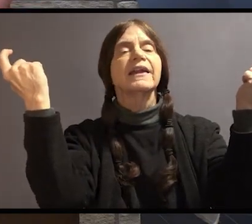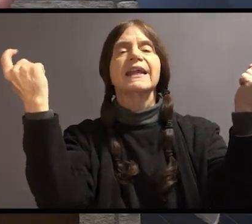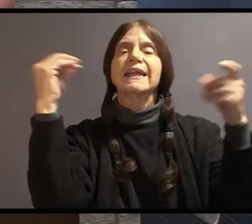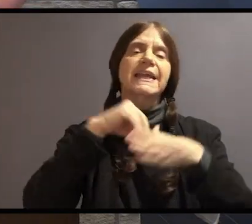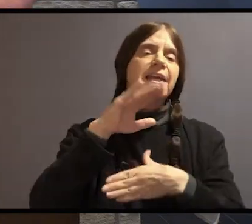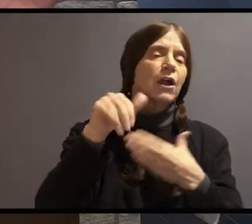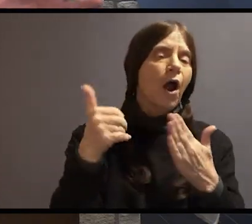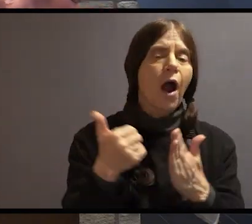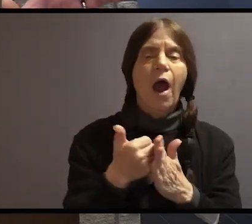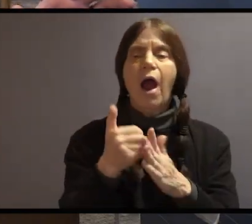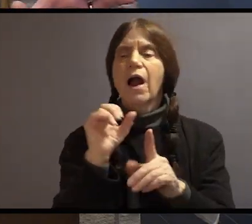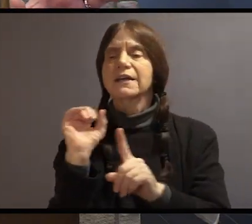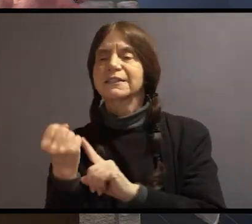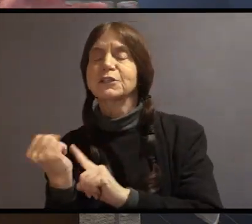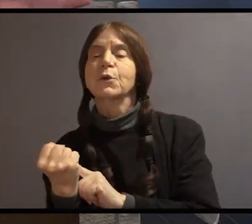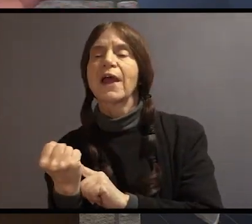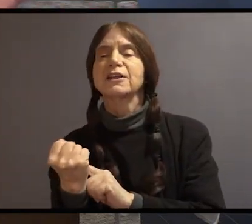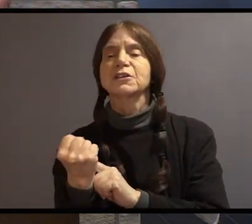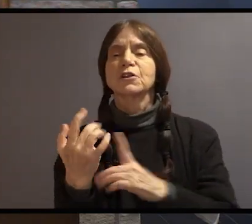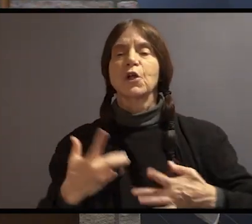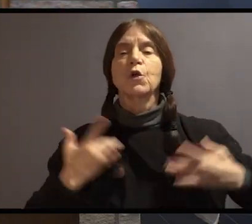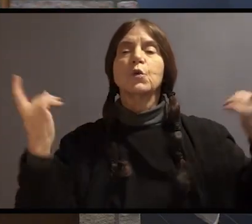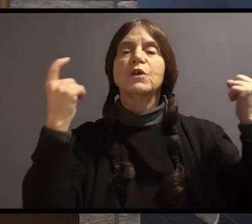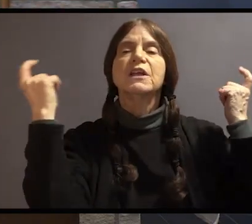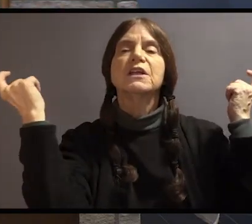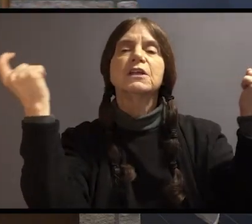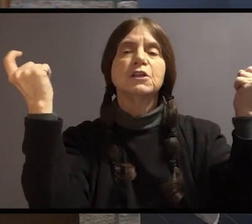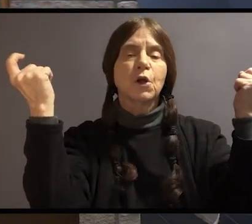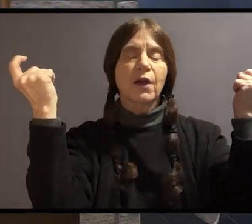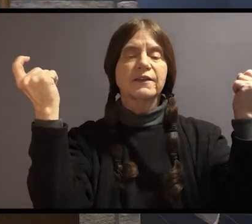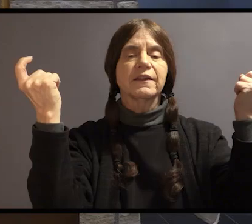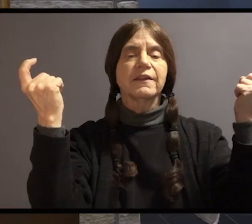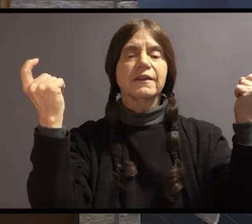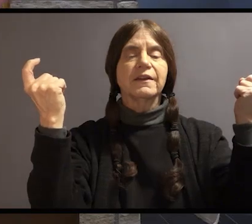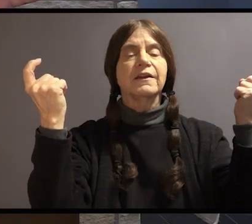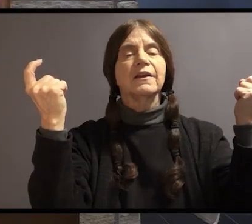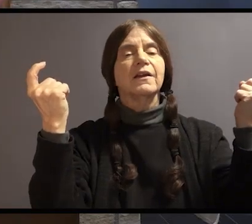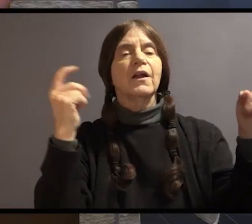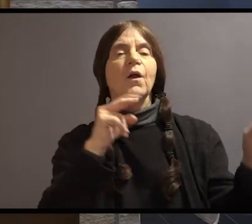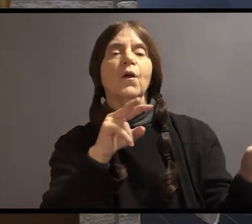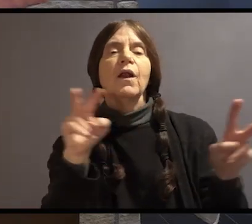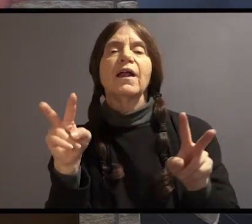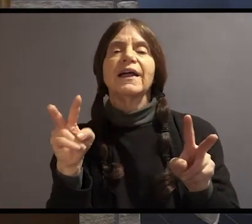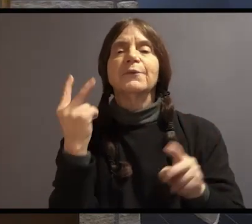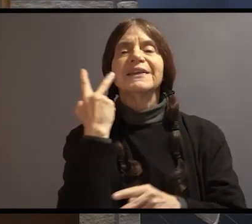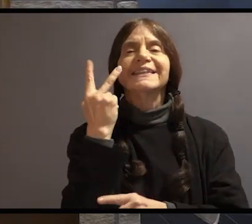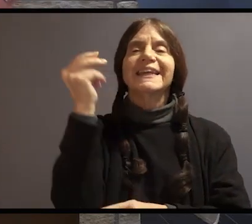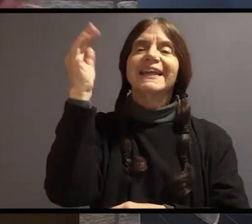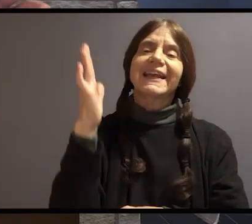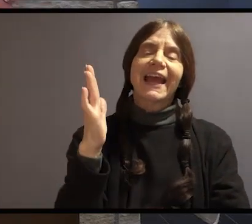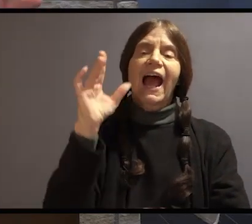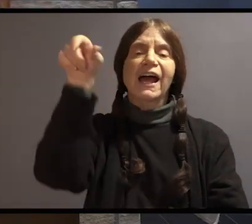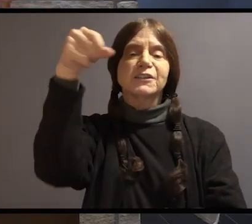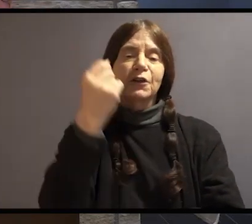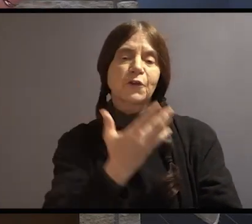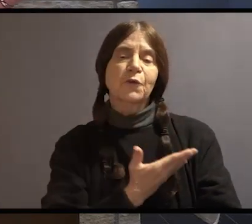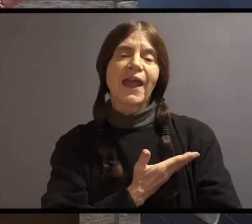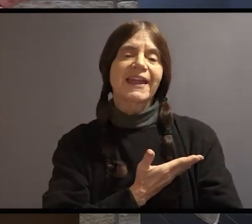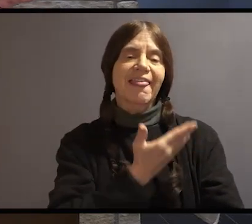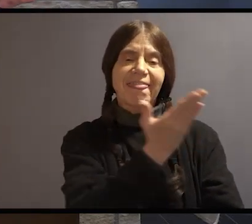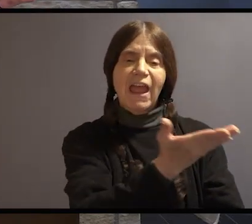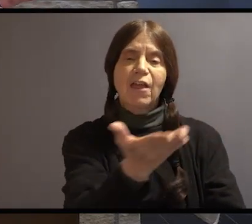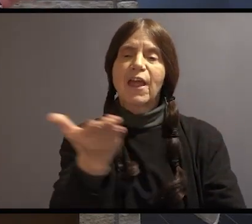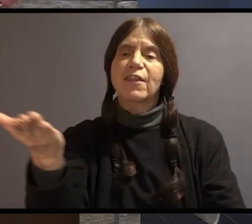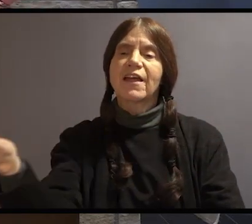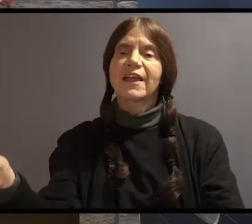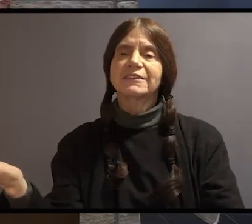all circumstances. It means we go about our life looking around, seeing God's grace everywhere.